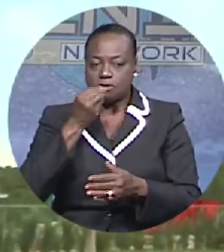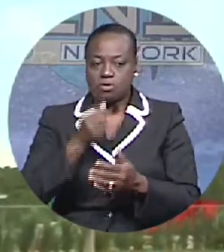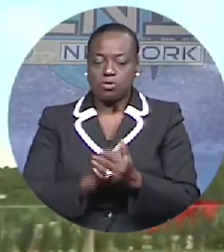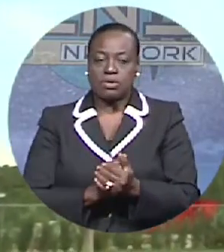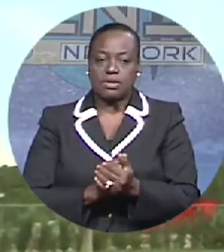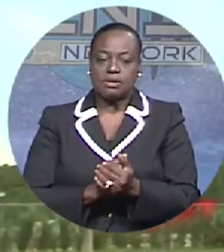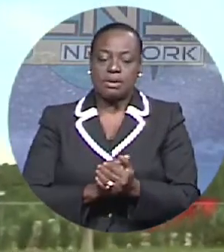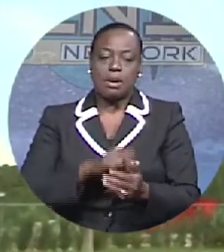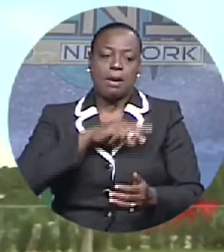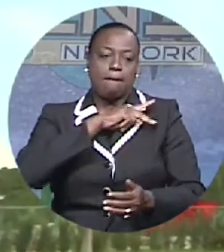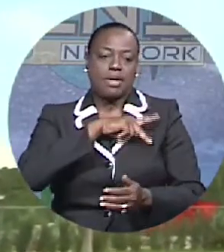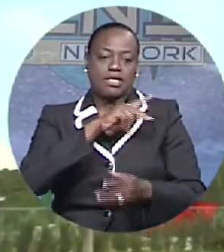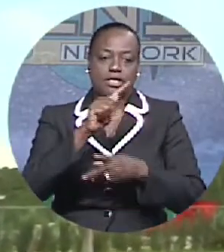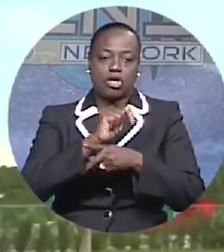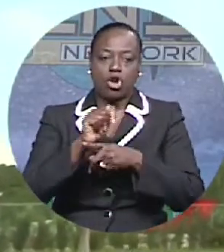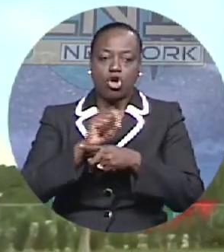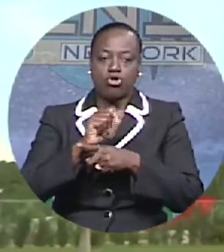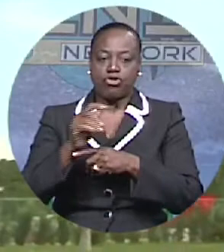personal training,